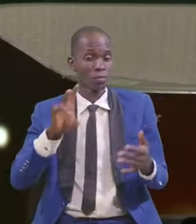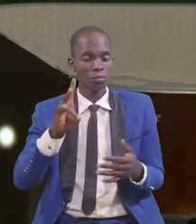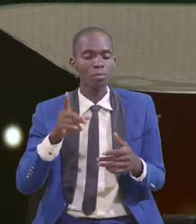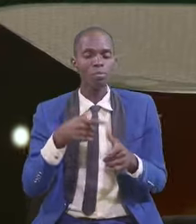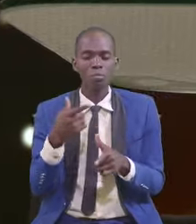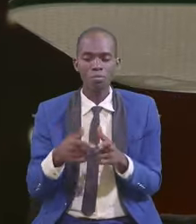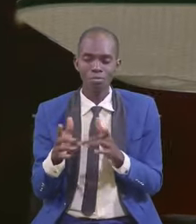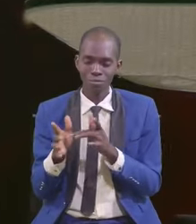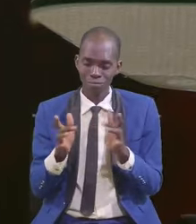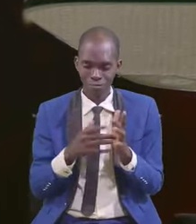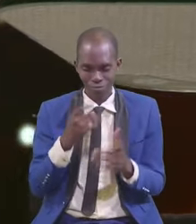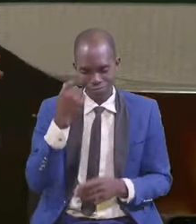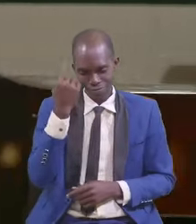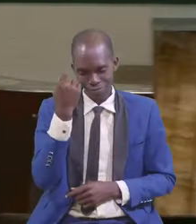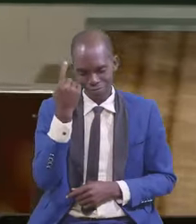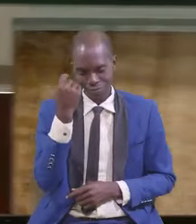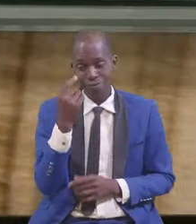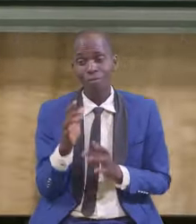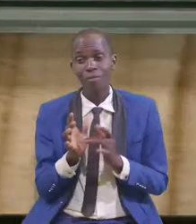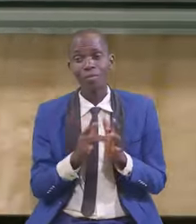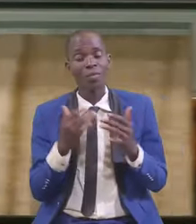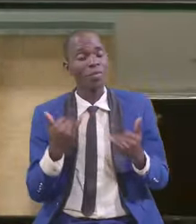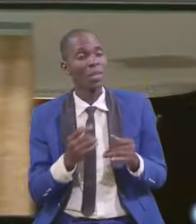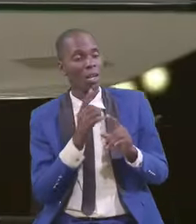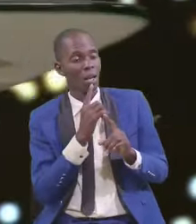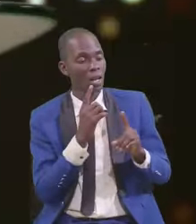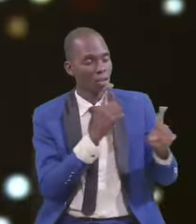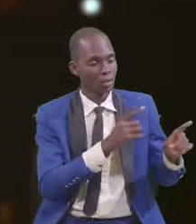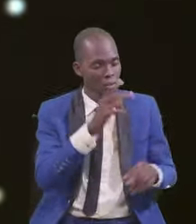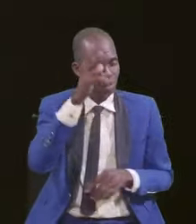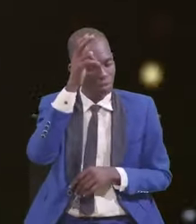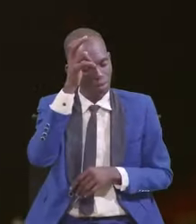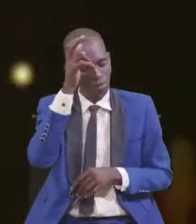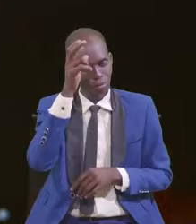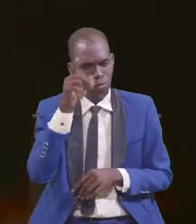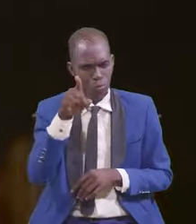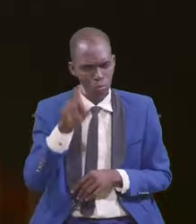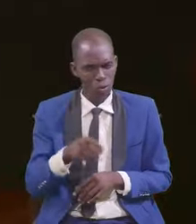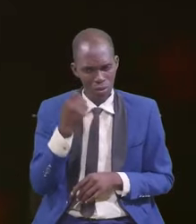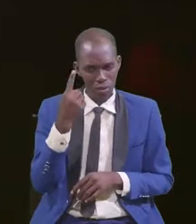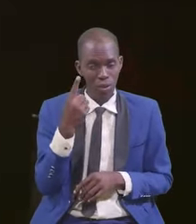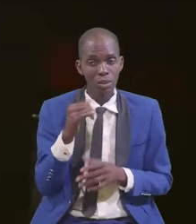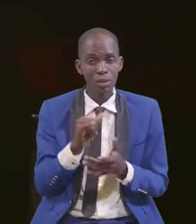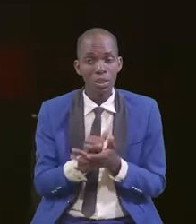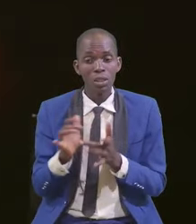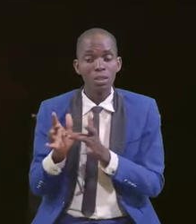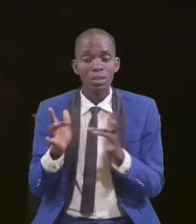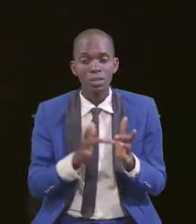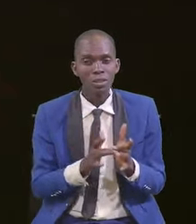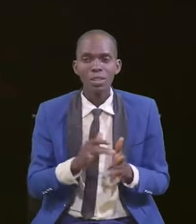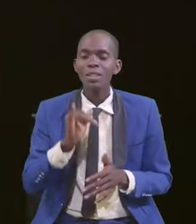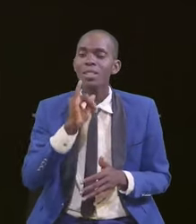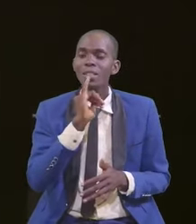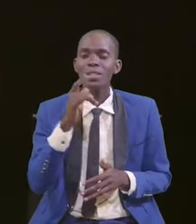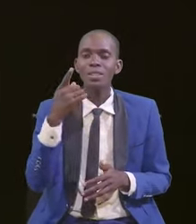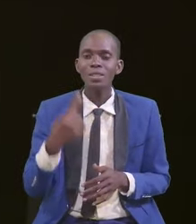seven Jesus said unto him understand Jesus the light